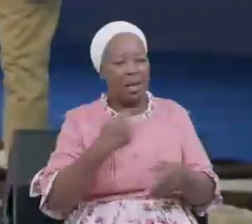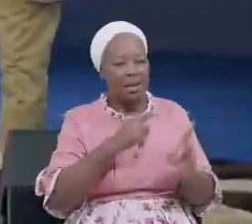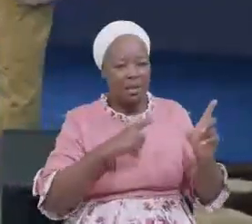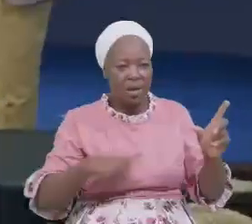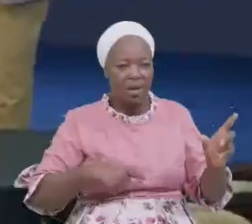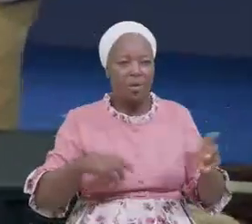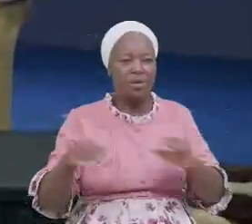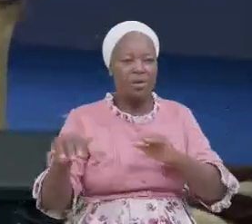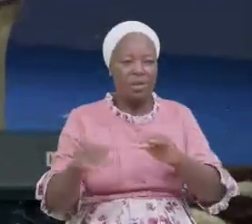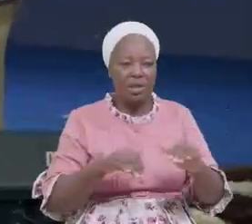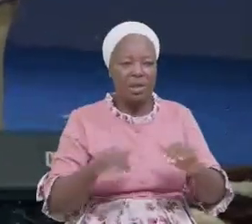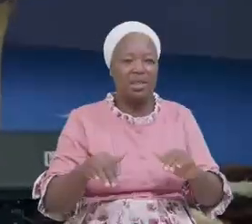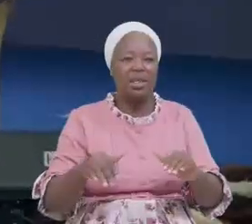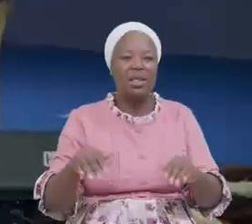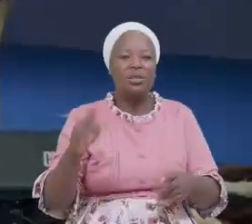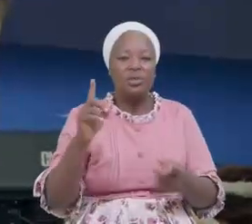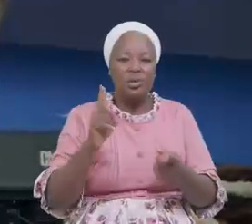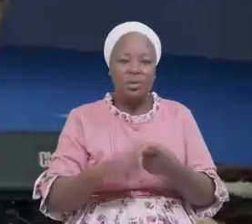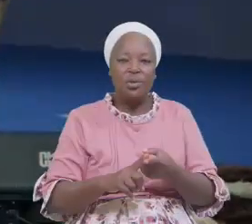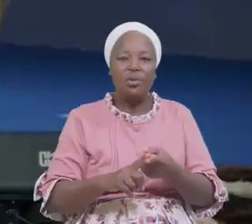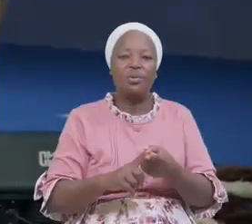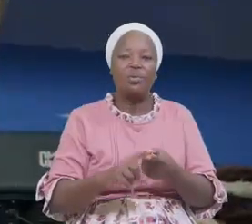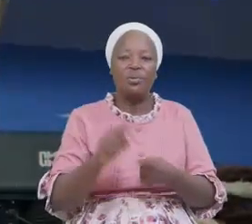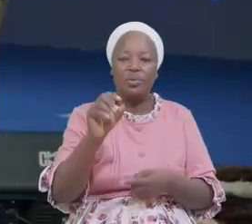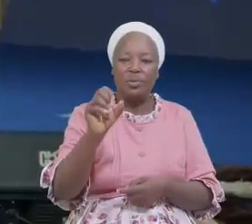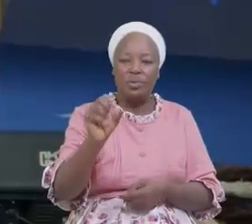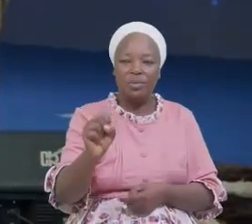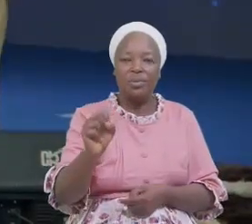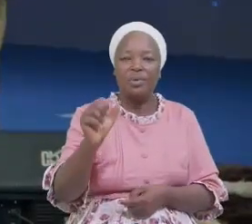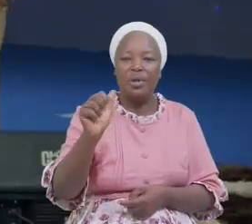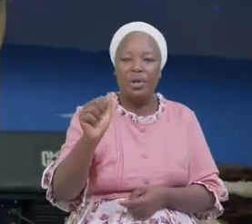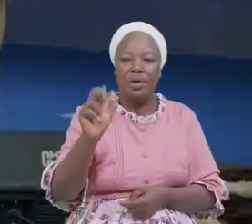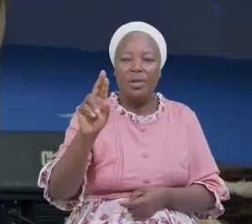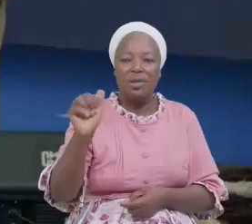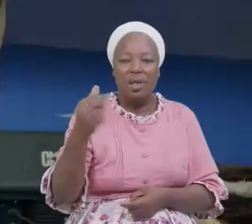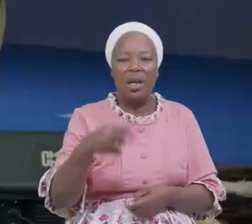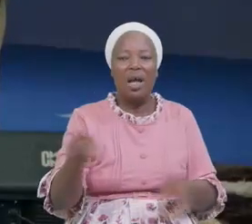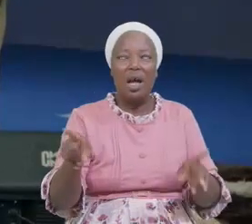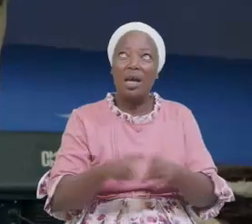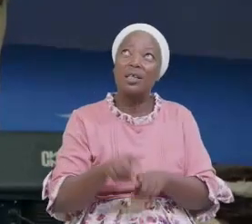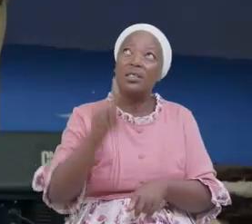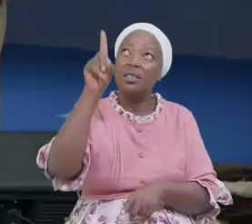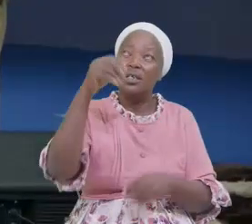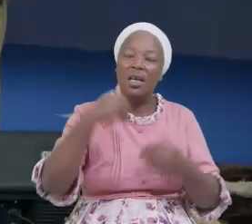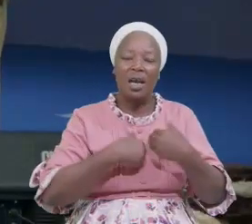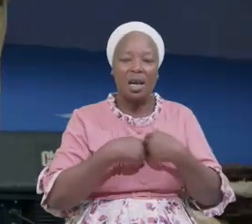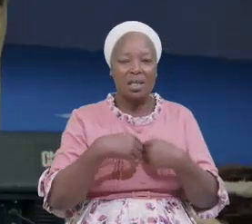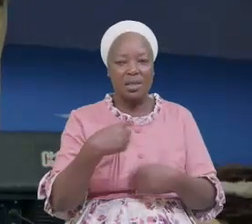Sarah as he had spoken.